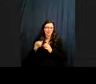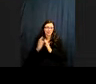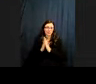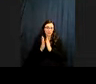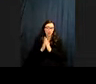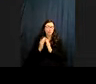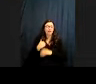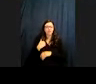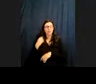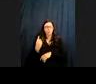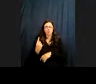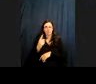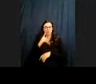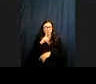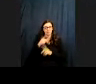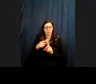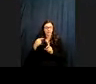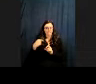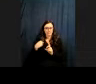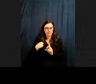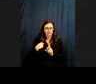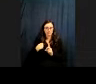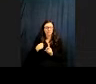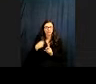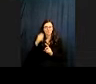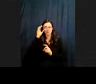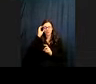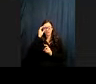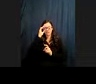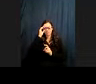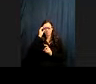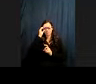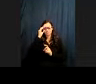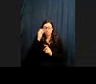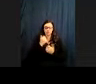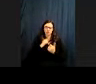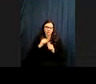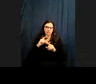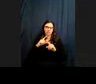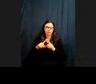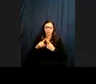really coming from me and trying to examine